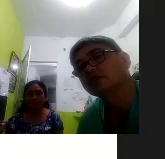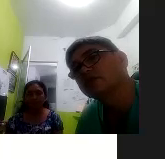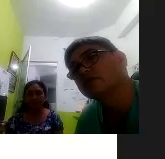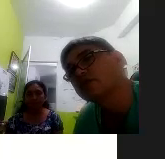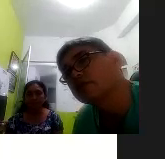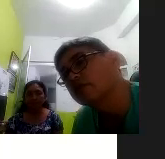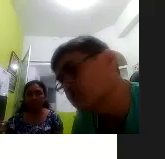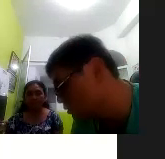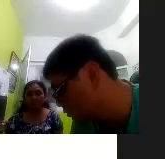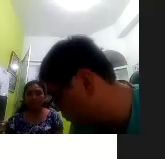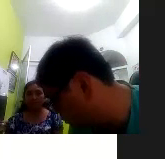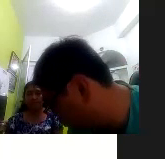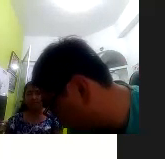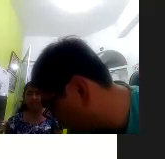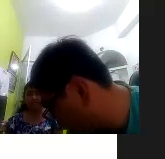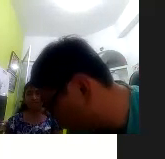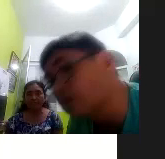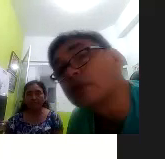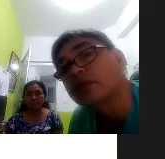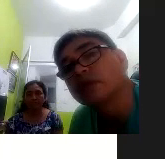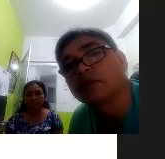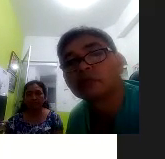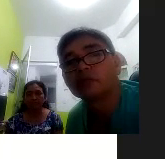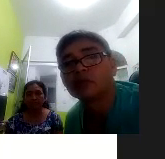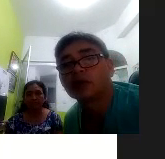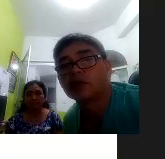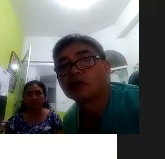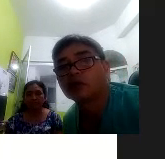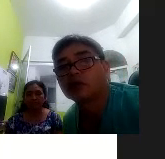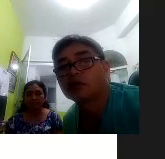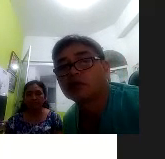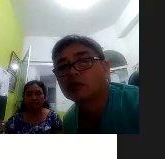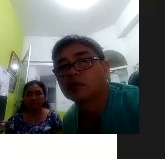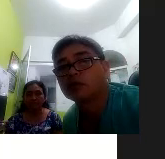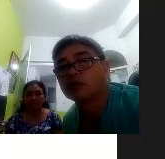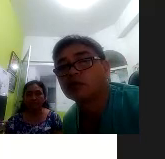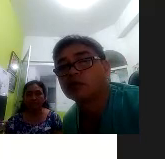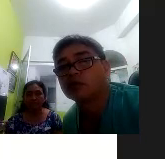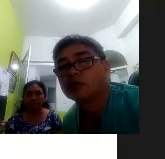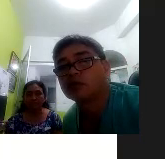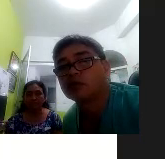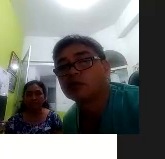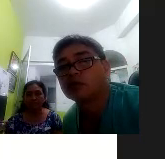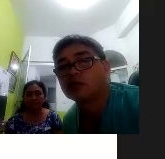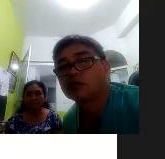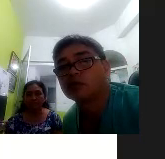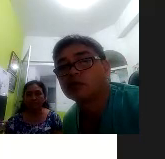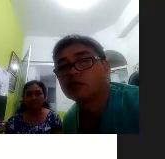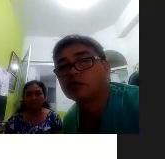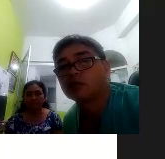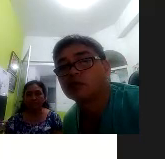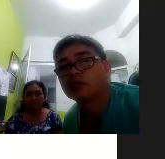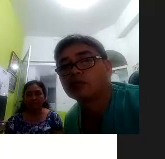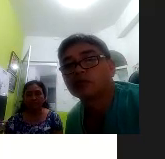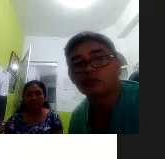question that thank you. Another question that I meant to ask was, I know that